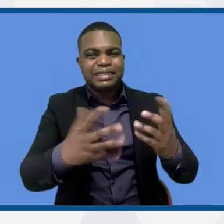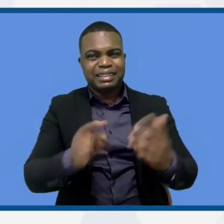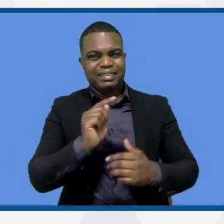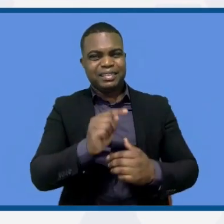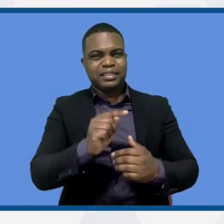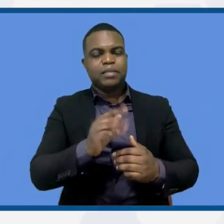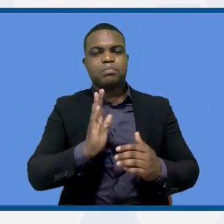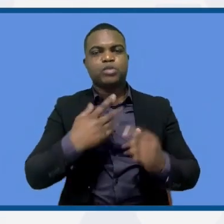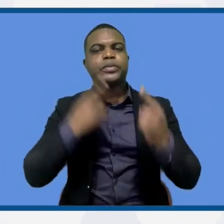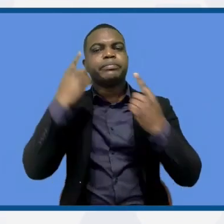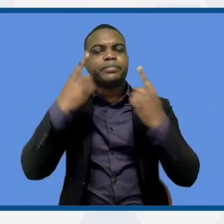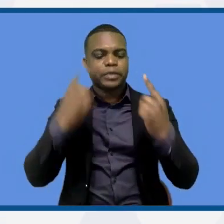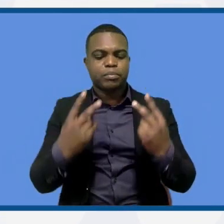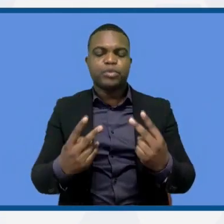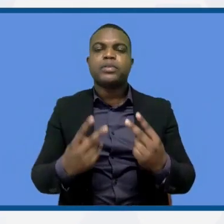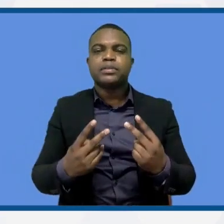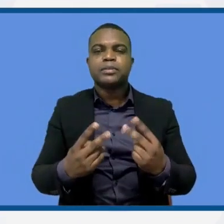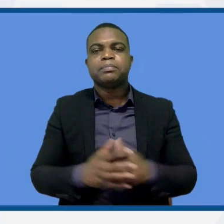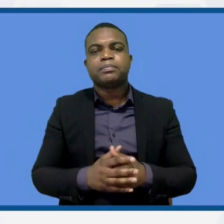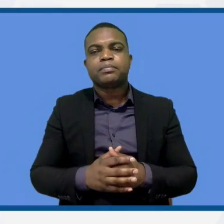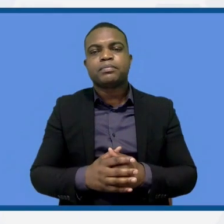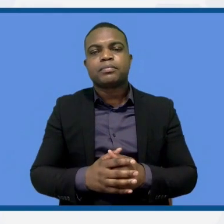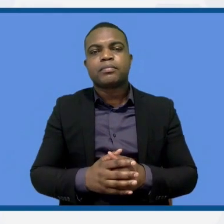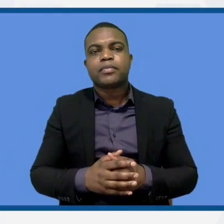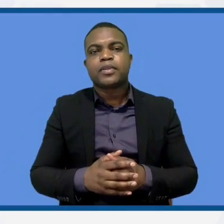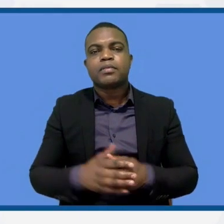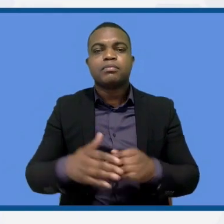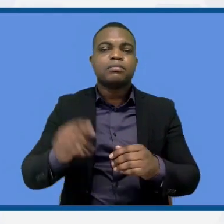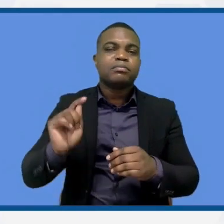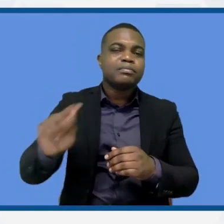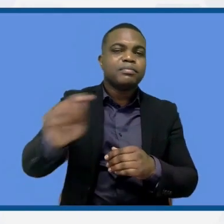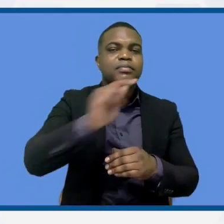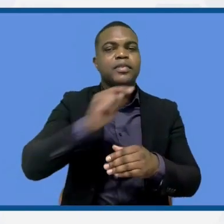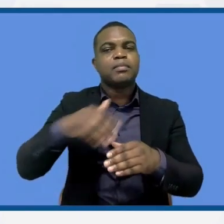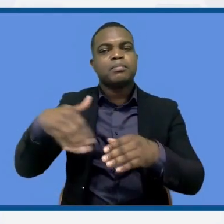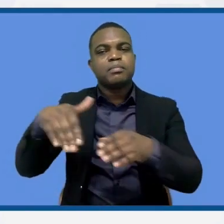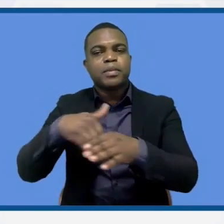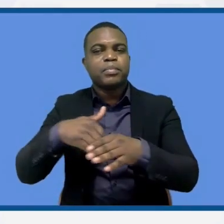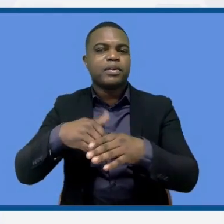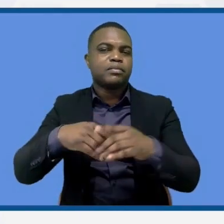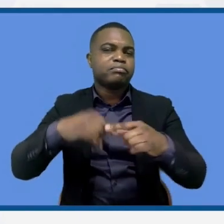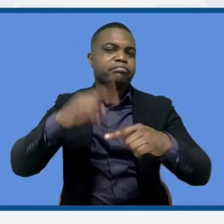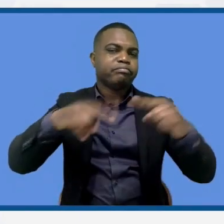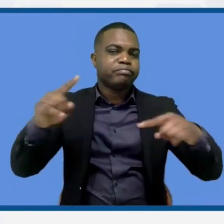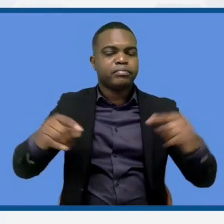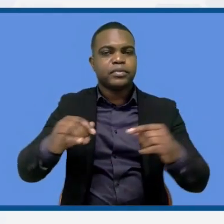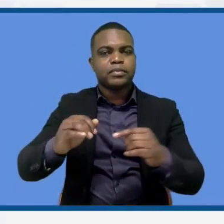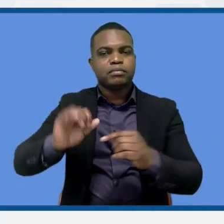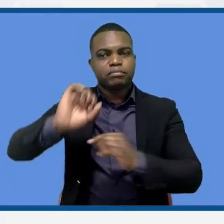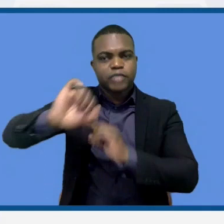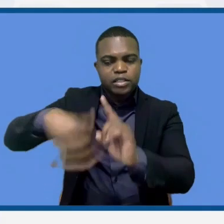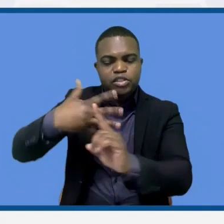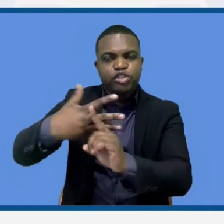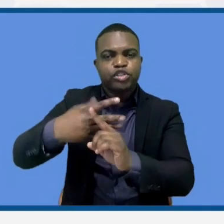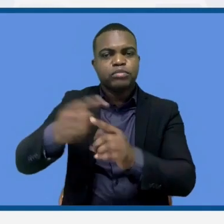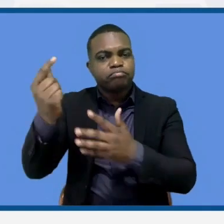of all sustainable development goals. And so to not make the same mistakes from the past and really